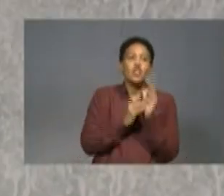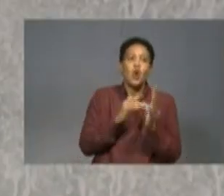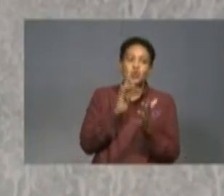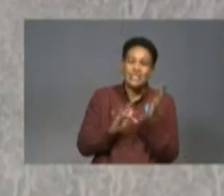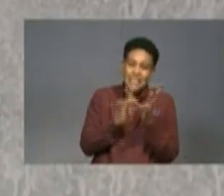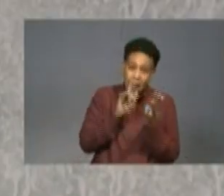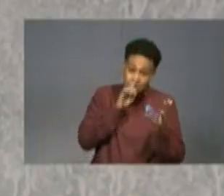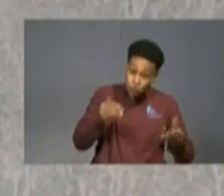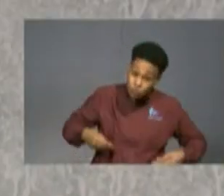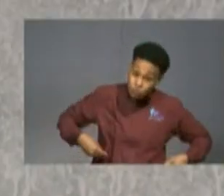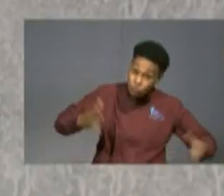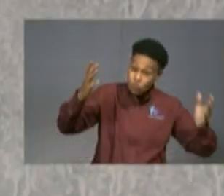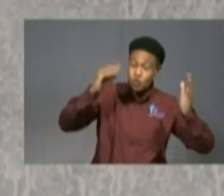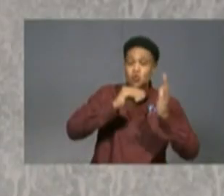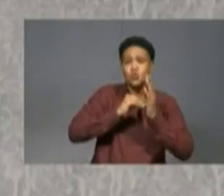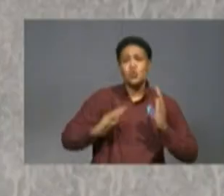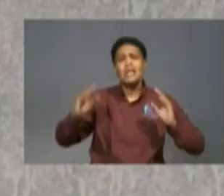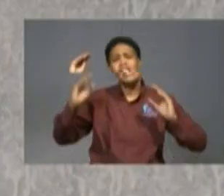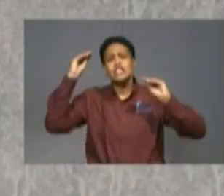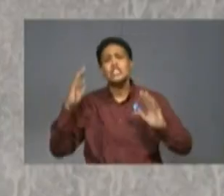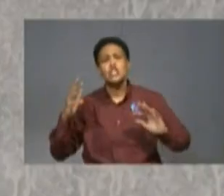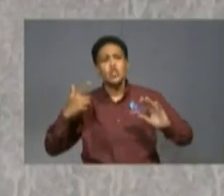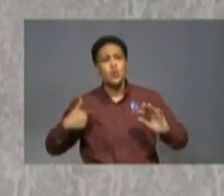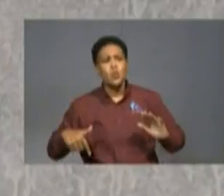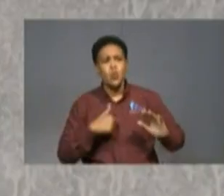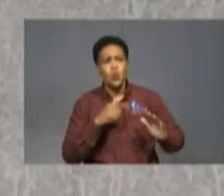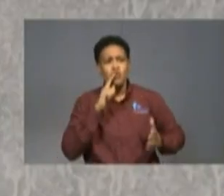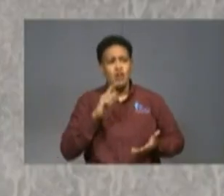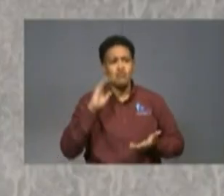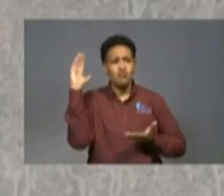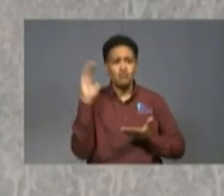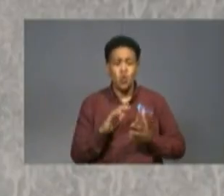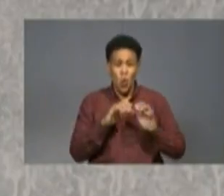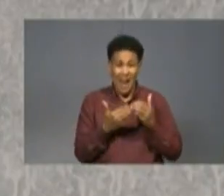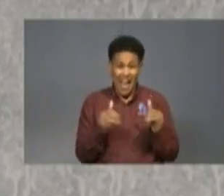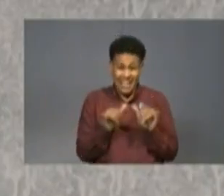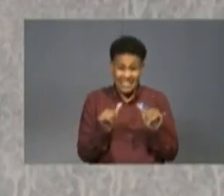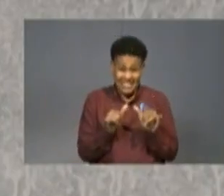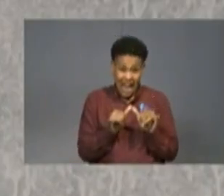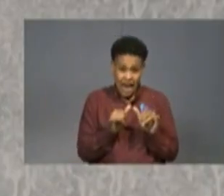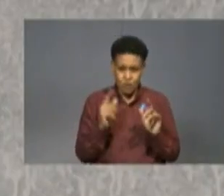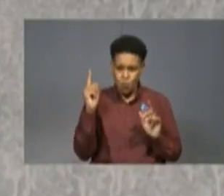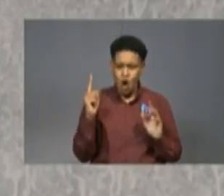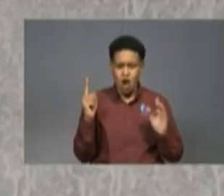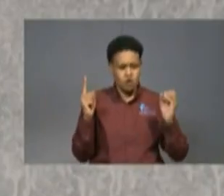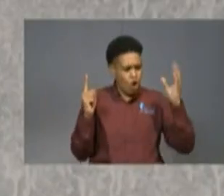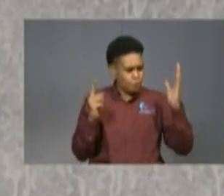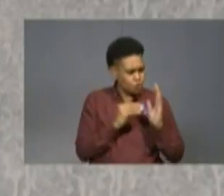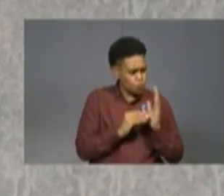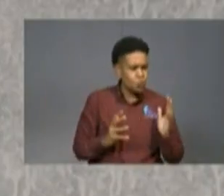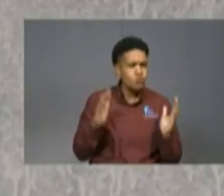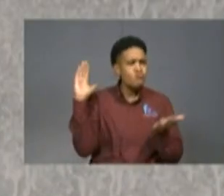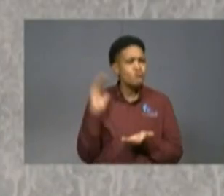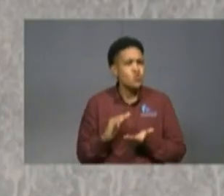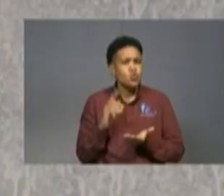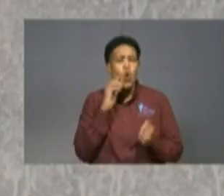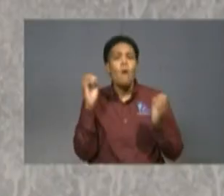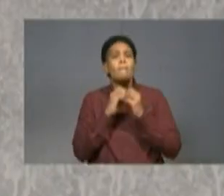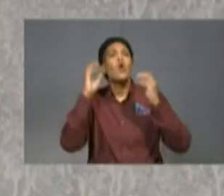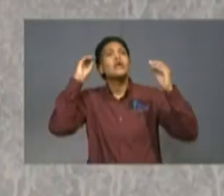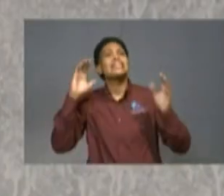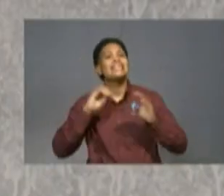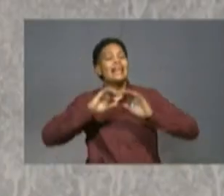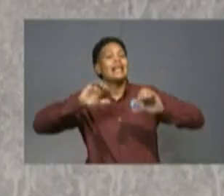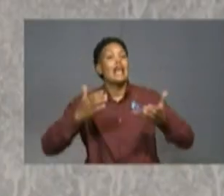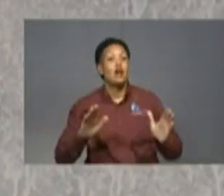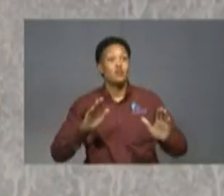to students and teachers. We have reduced the class size ratio, so now there are more teachers in the classroom as opposed